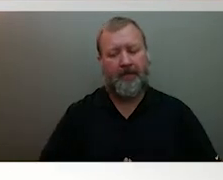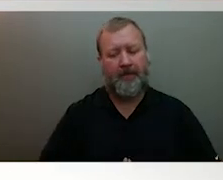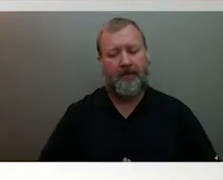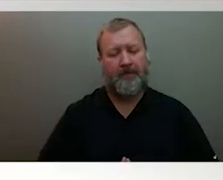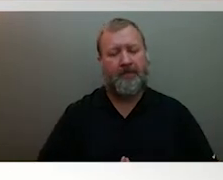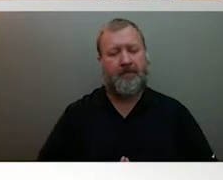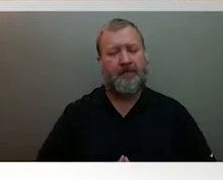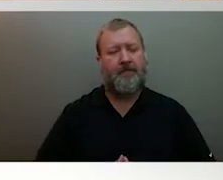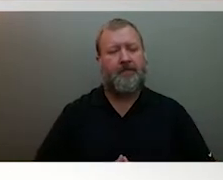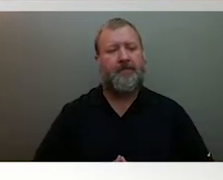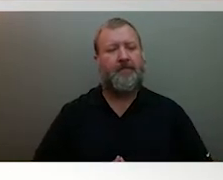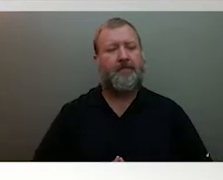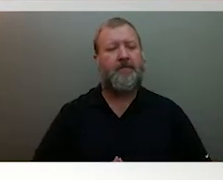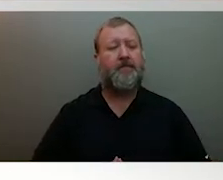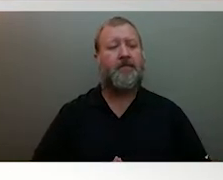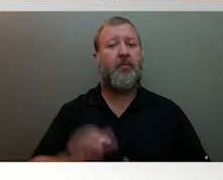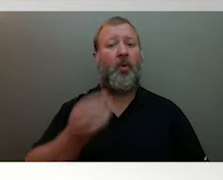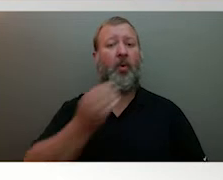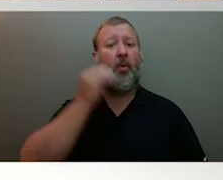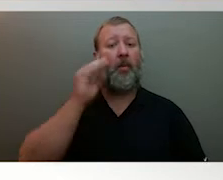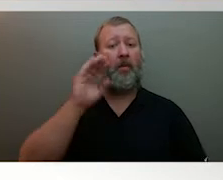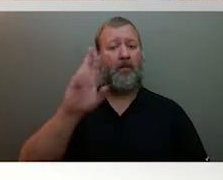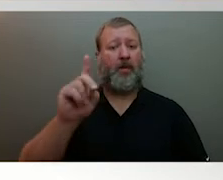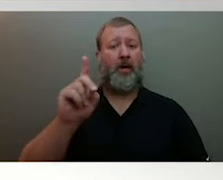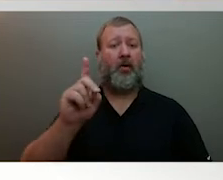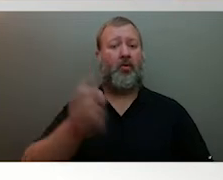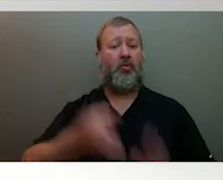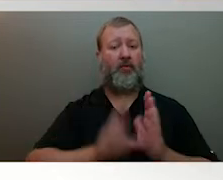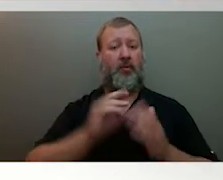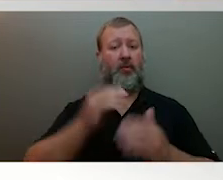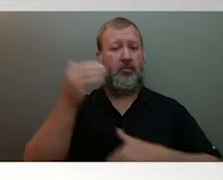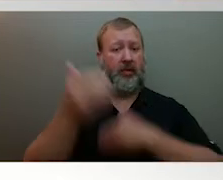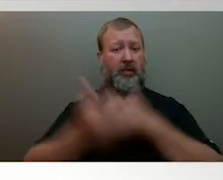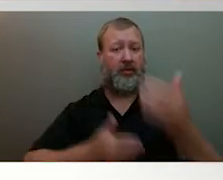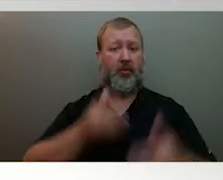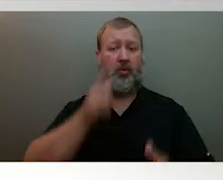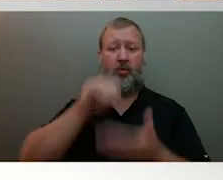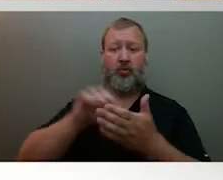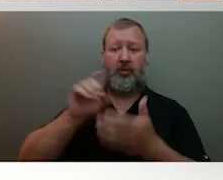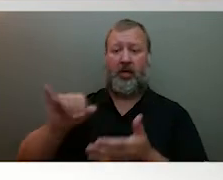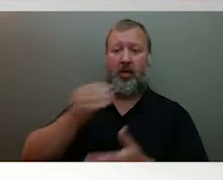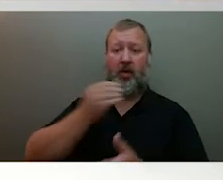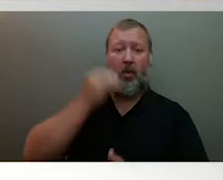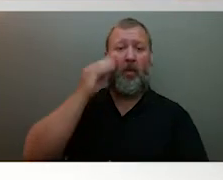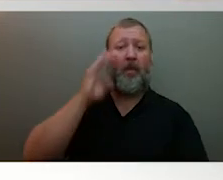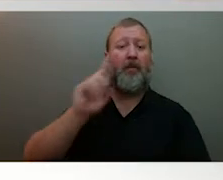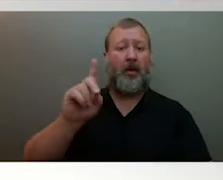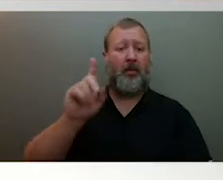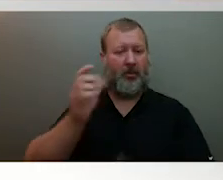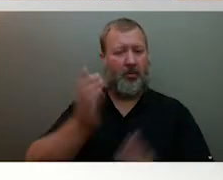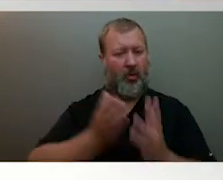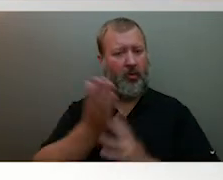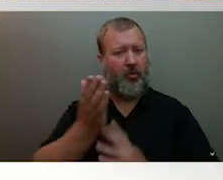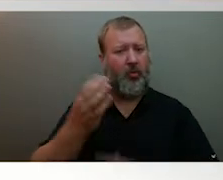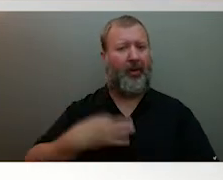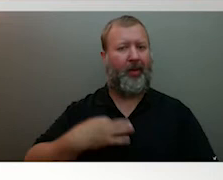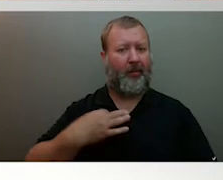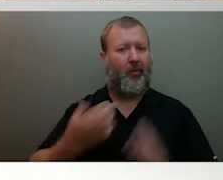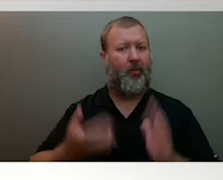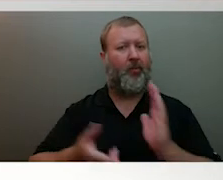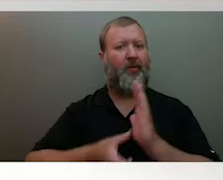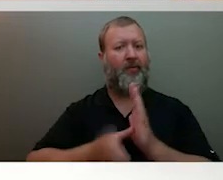Homebound hospitalization eligibility review process. Students who may need hospital homebound must go through an eligibility